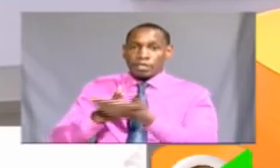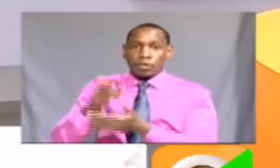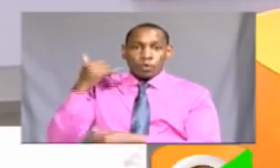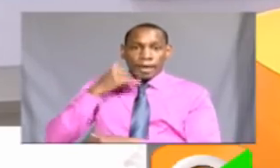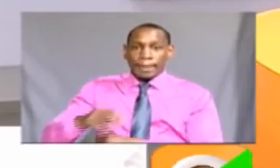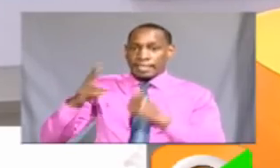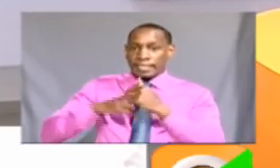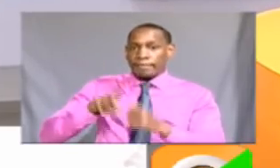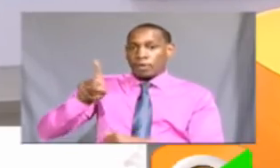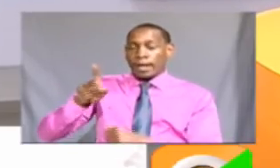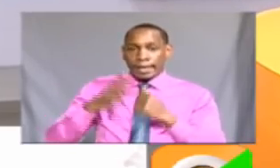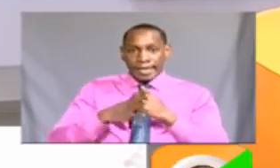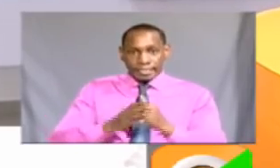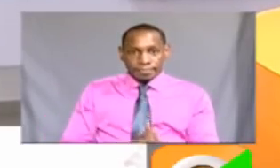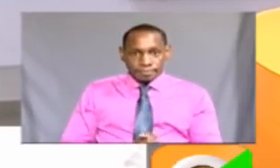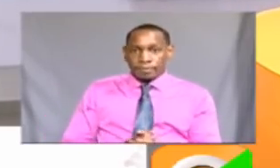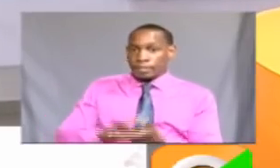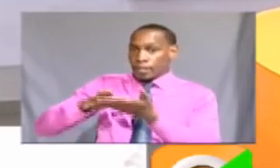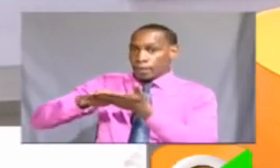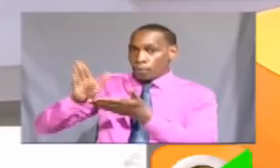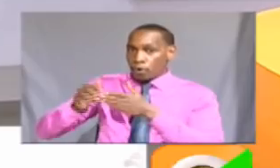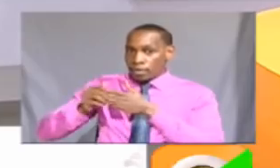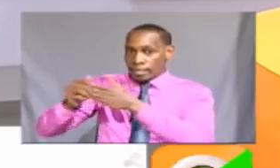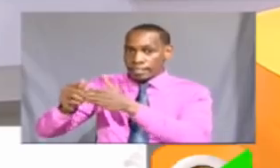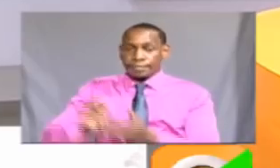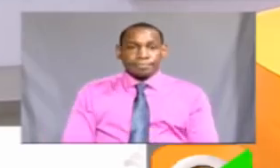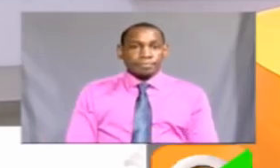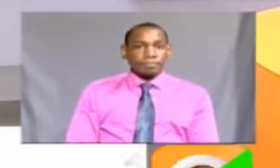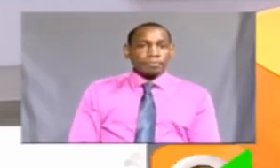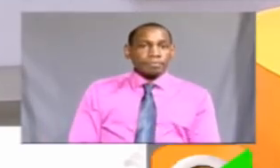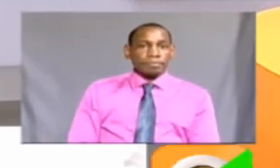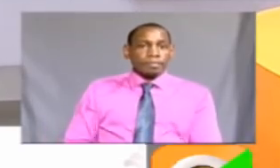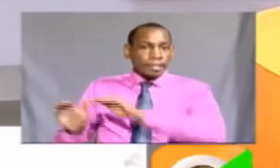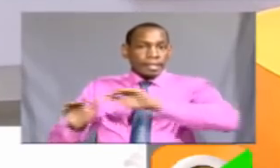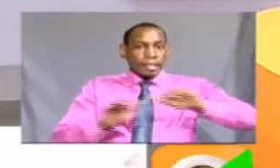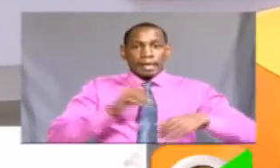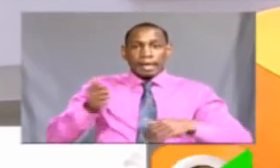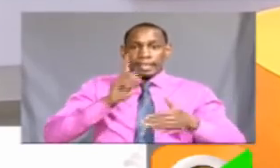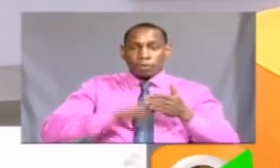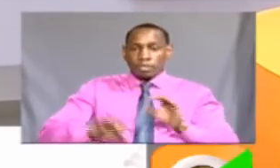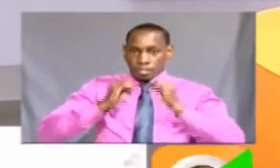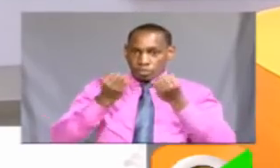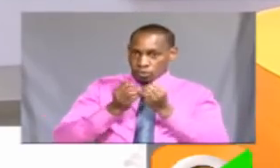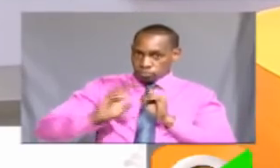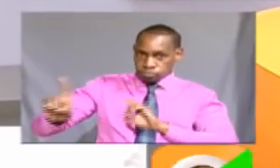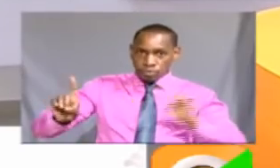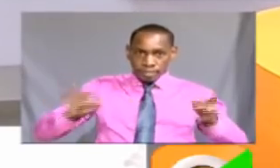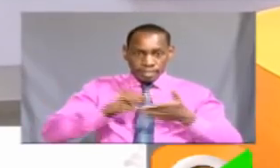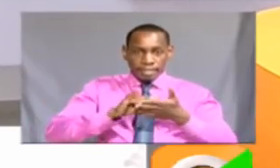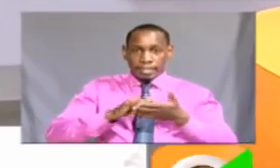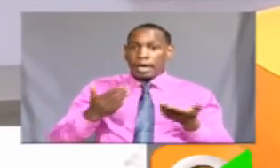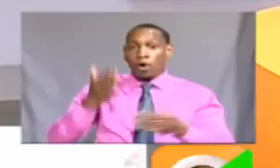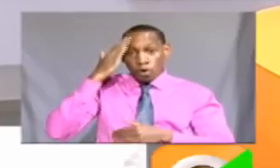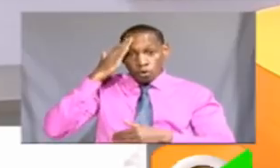number 719 for further guidance. And here's another thing, the social distancing that we have all